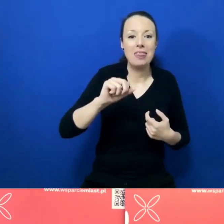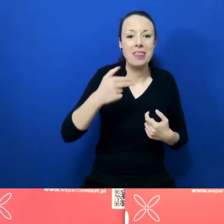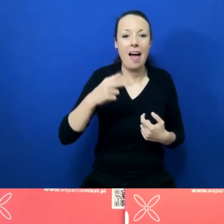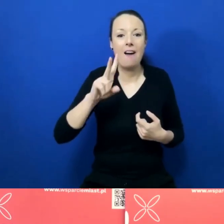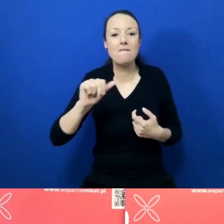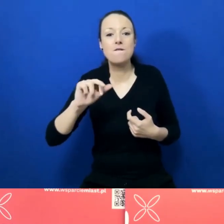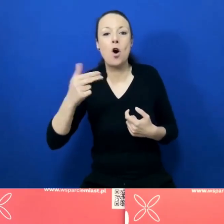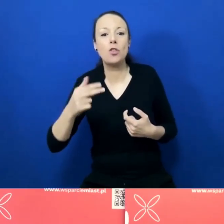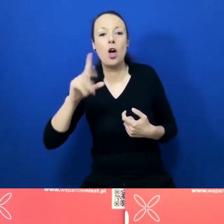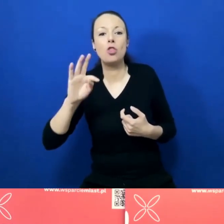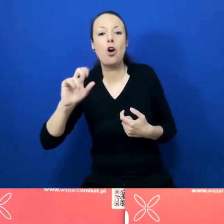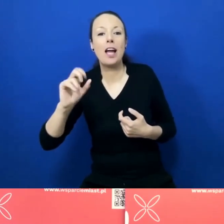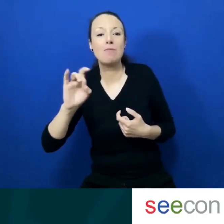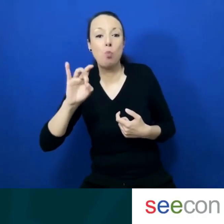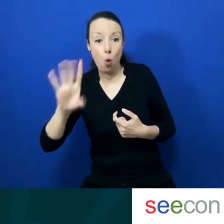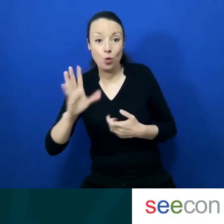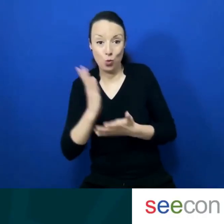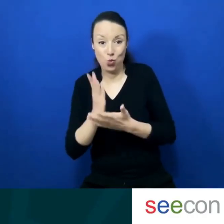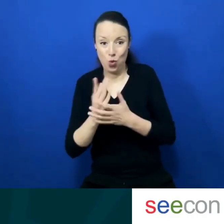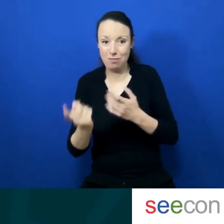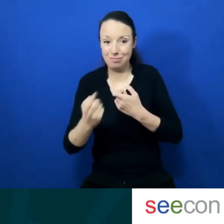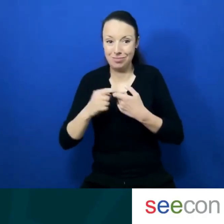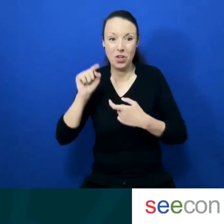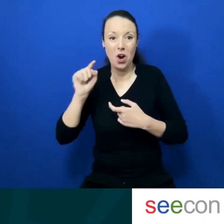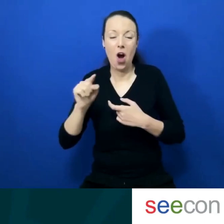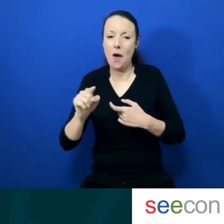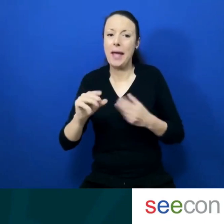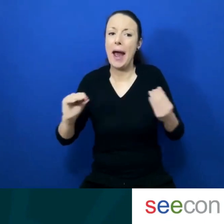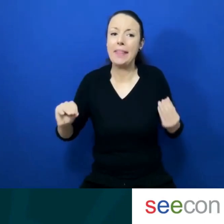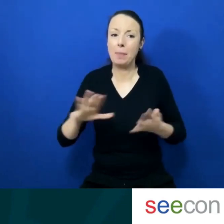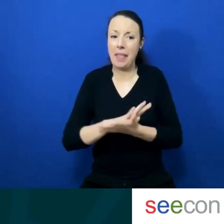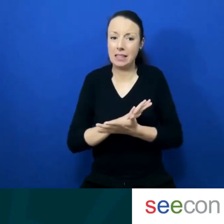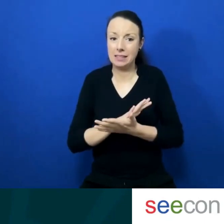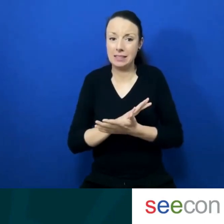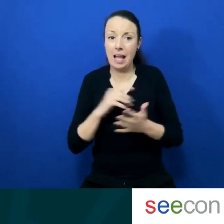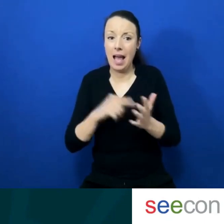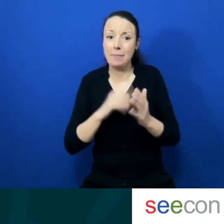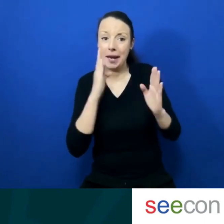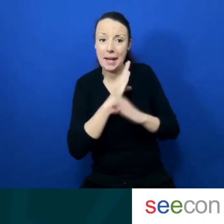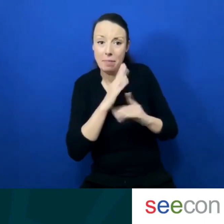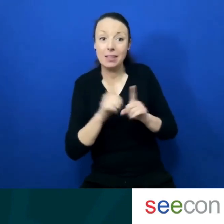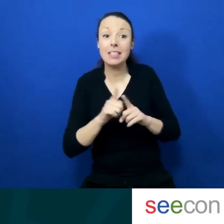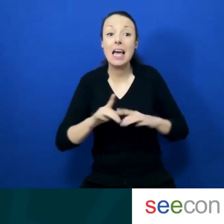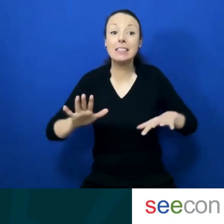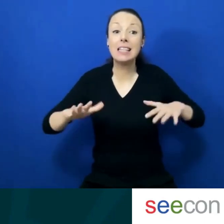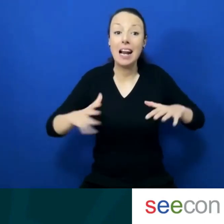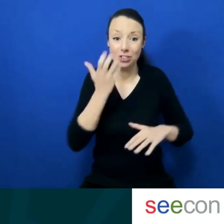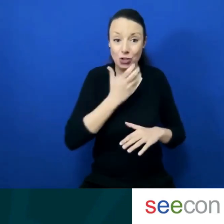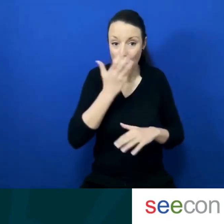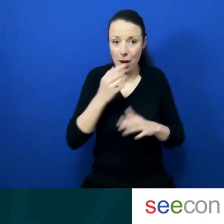who specializes in climate adaptation, heat stress,